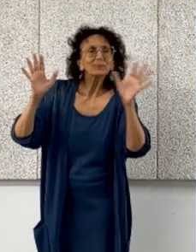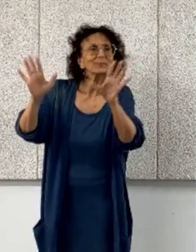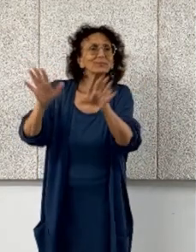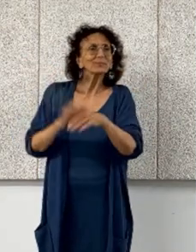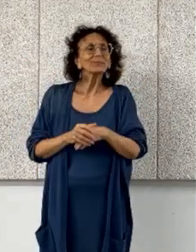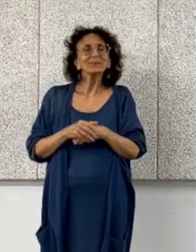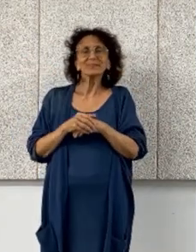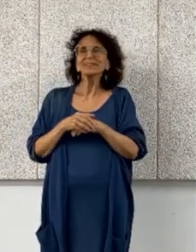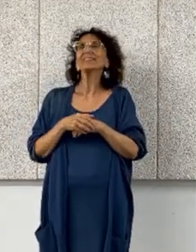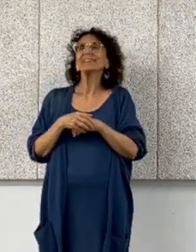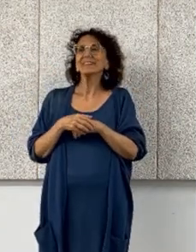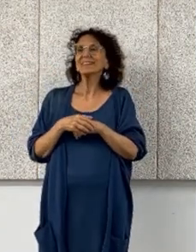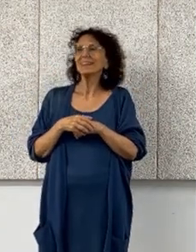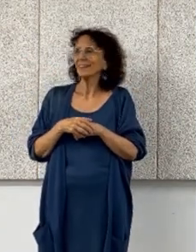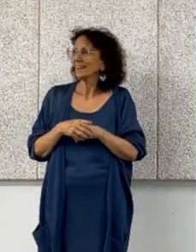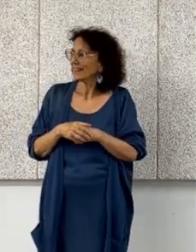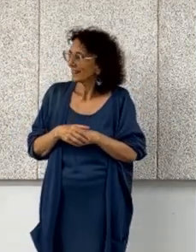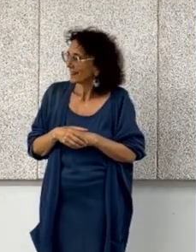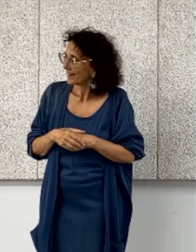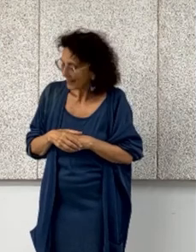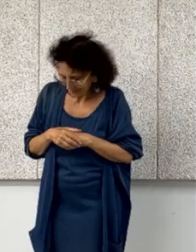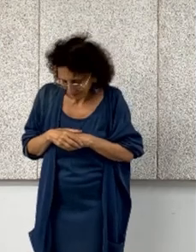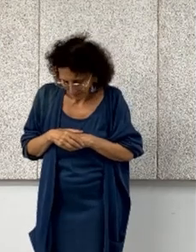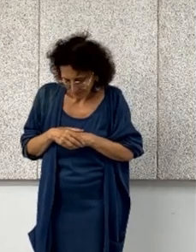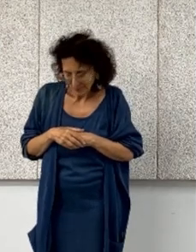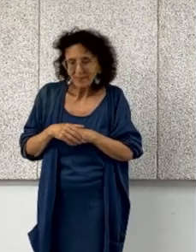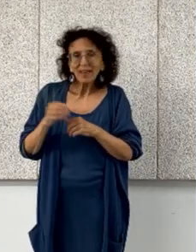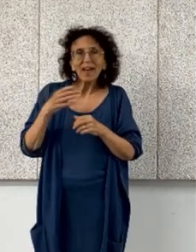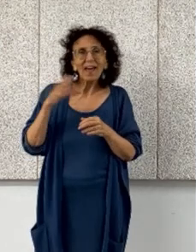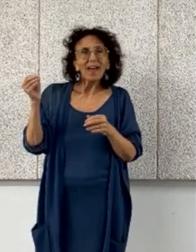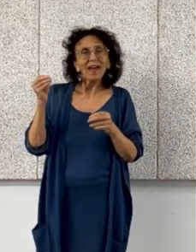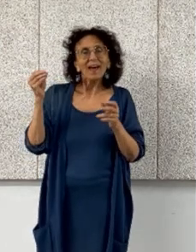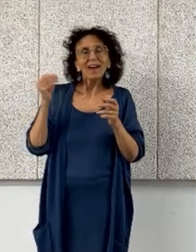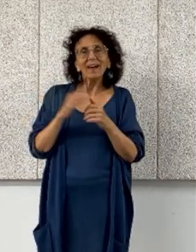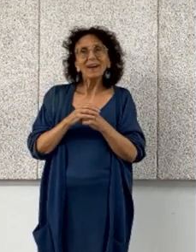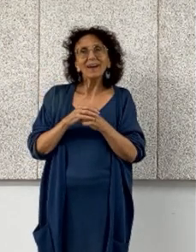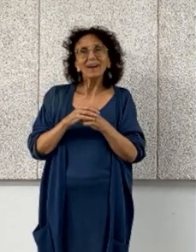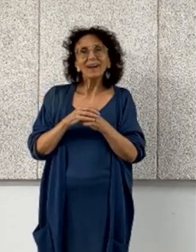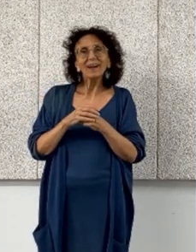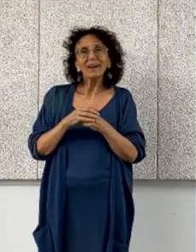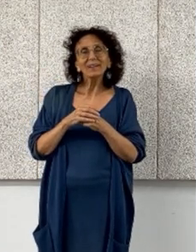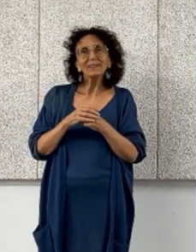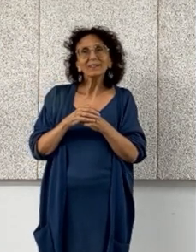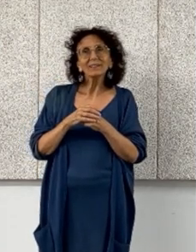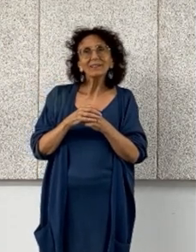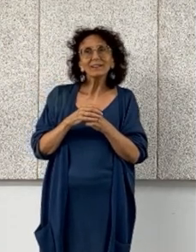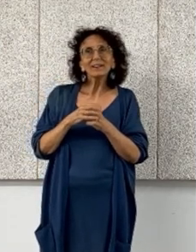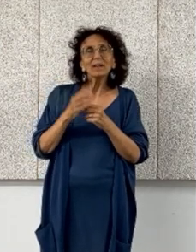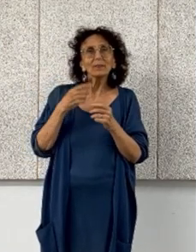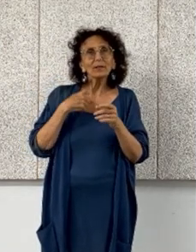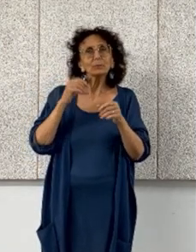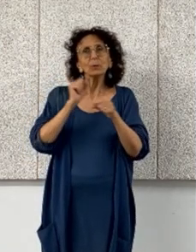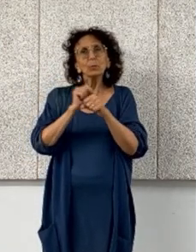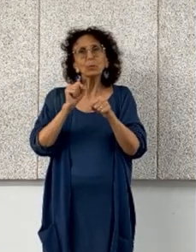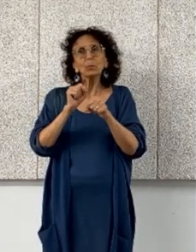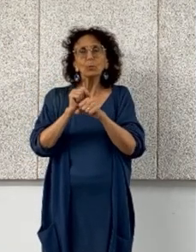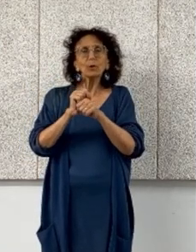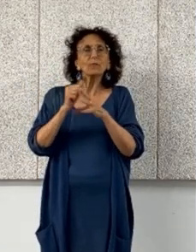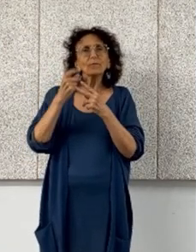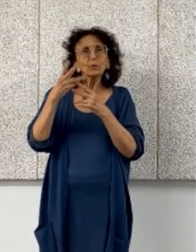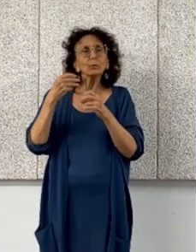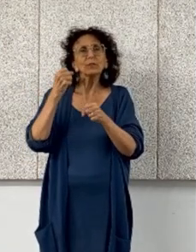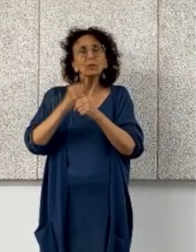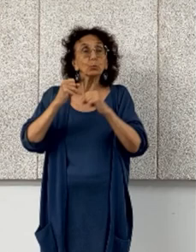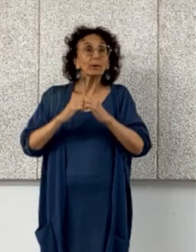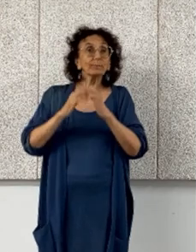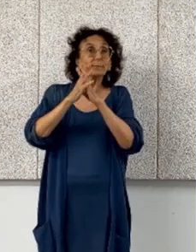Maybe. that's true. I never know on the internet. There's a group of Skidmore grads a couple of years ahead of me that had started